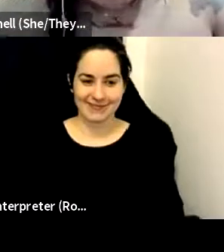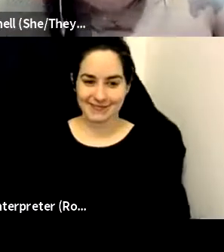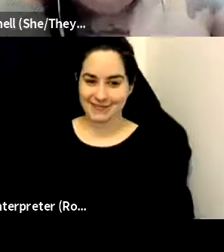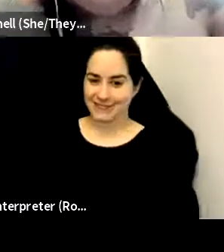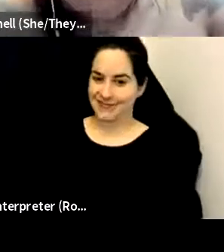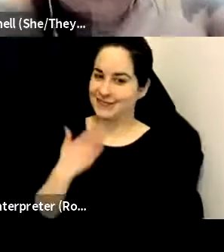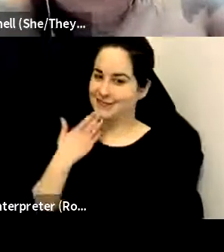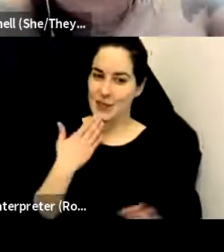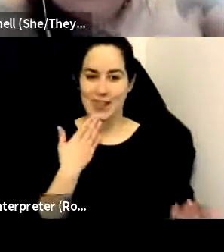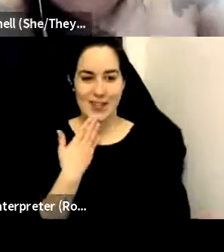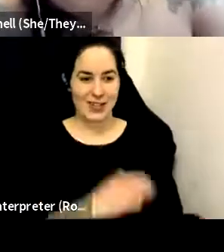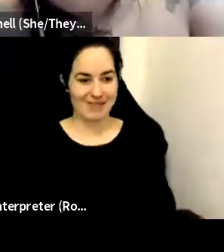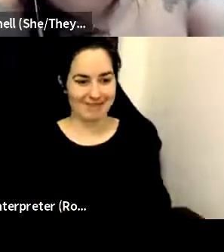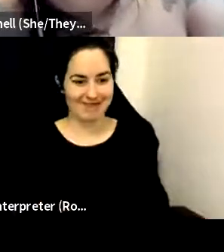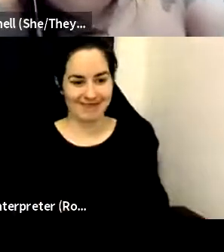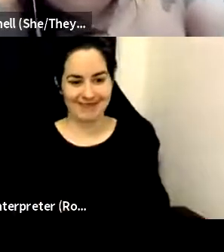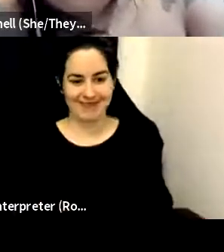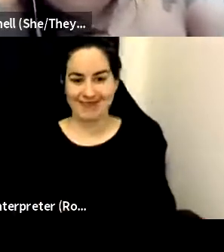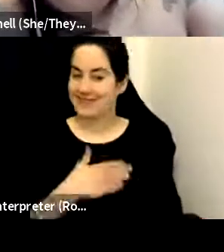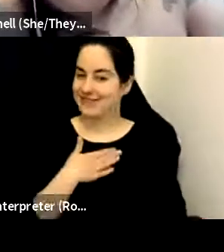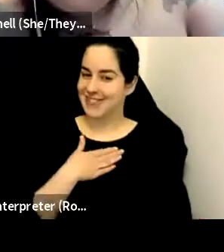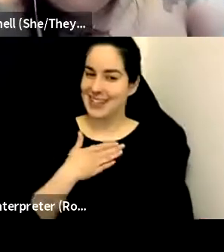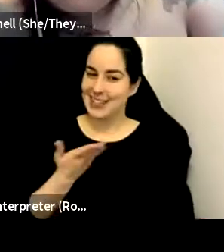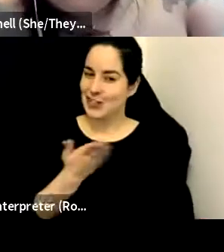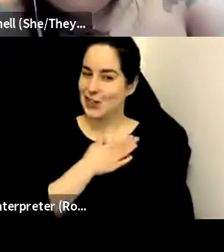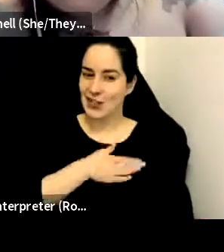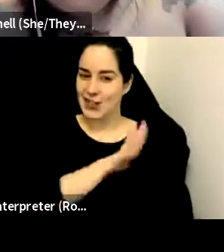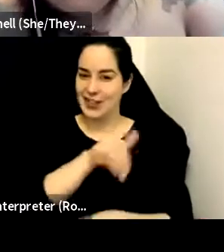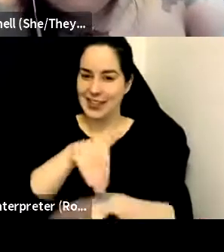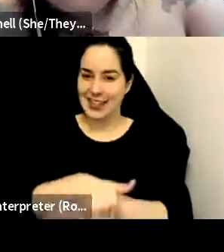Miigwech. Bamapi, have a good night. Lalyak, folks, good night.